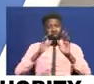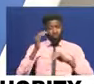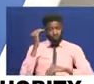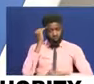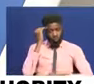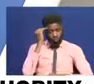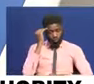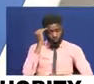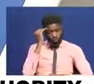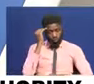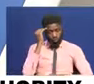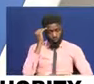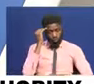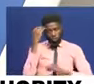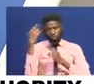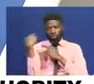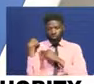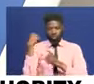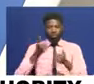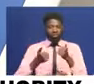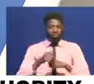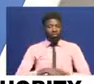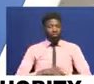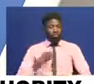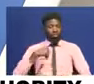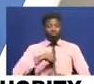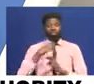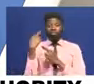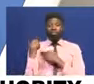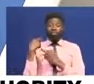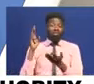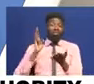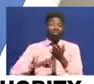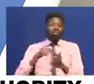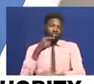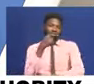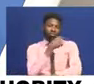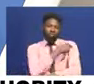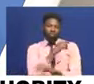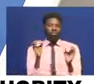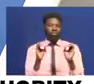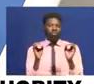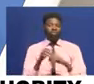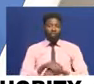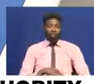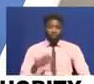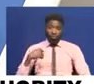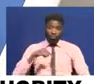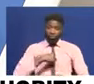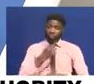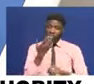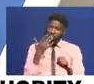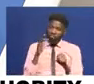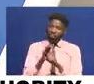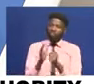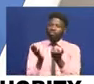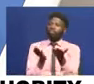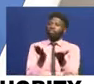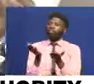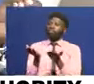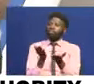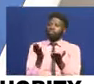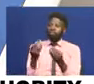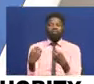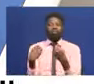health facilities. Mm-hmm. In fact, I keep saying we're in a very precarious position, because we promise people a service when we get a premium from them as a social health authority.